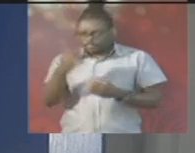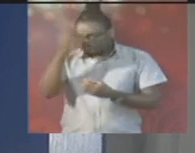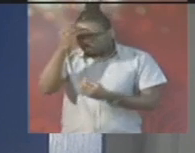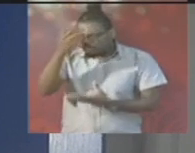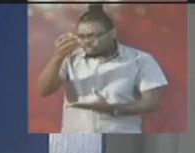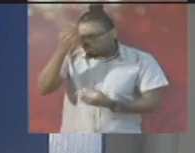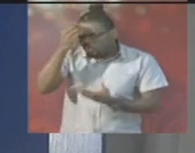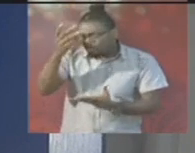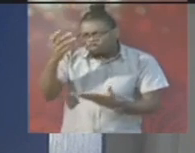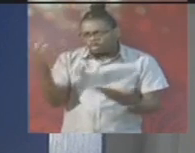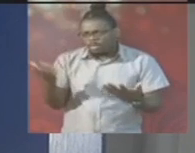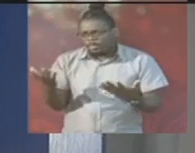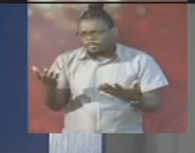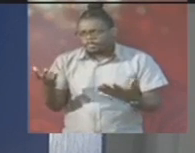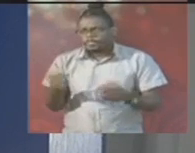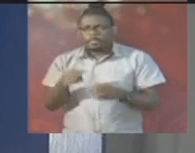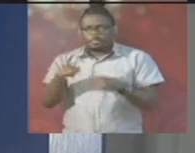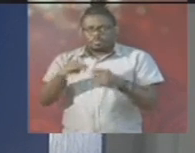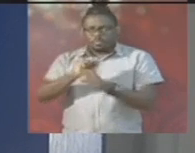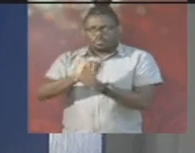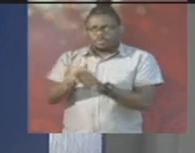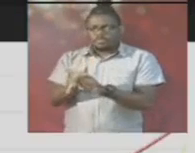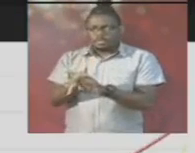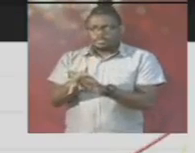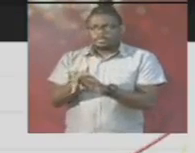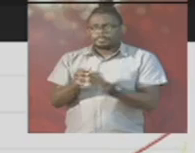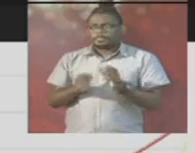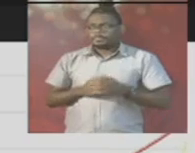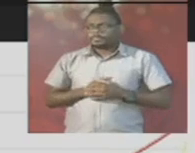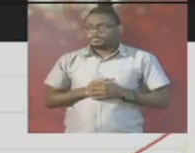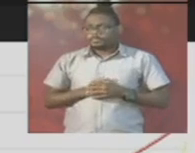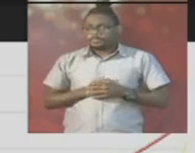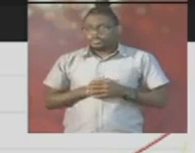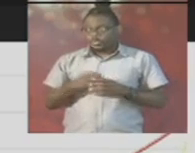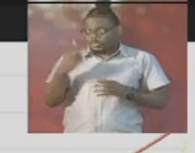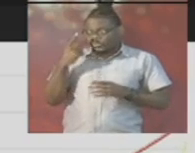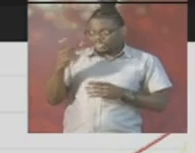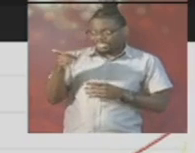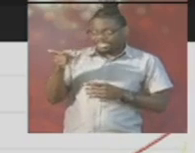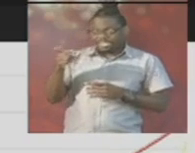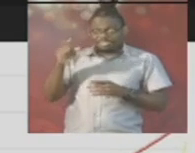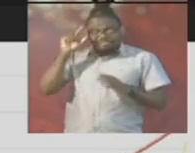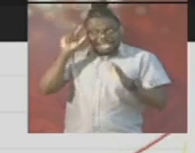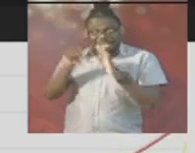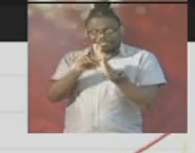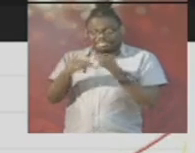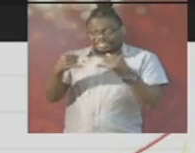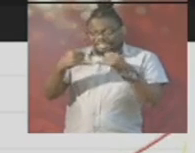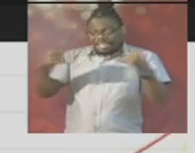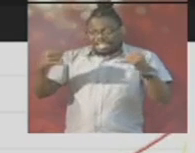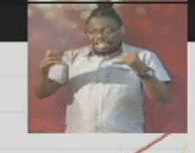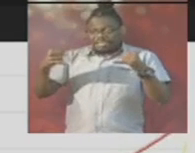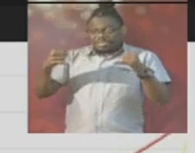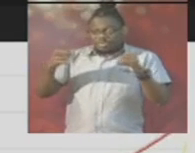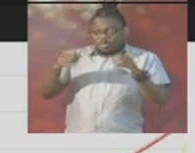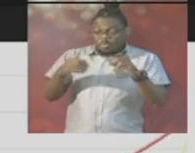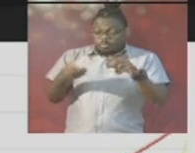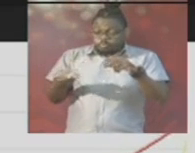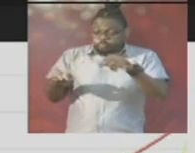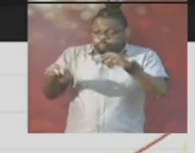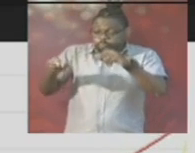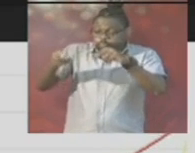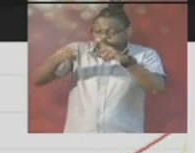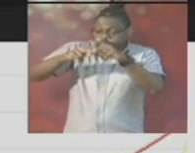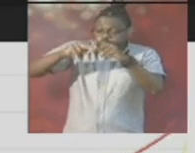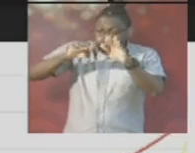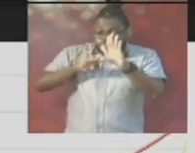the next slide on, we will see the progression that we have been noting. At the